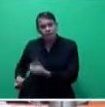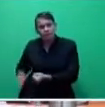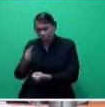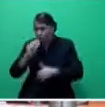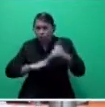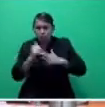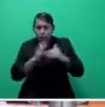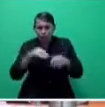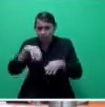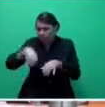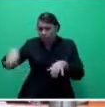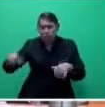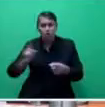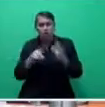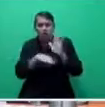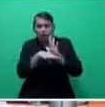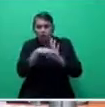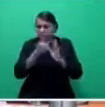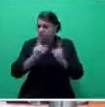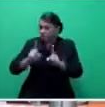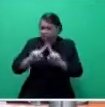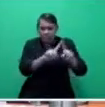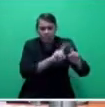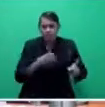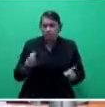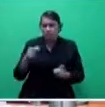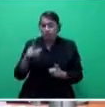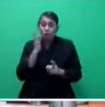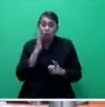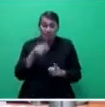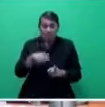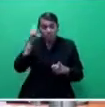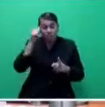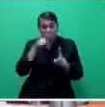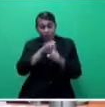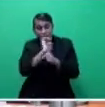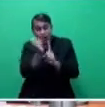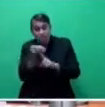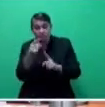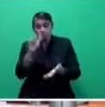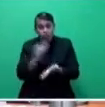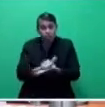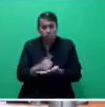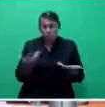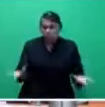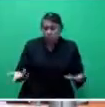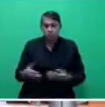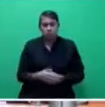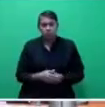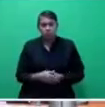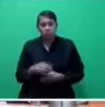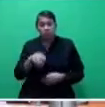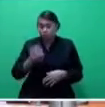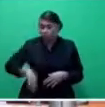it all ready by the time the borders open, because I know the environment is right, the messaging is right, they will do so. And what will happen, it will become